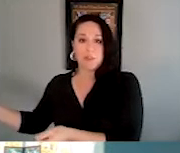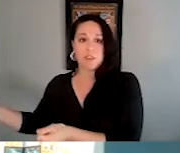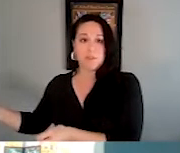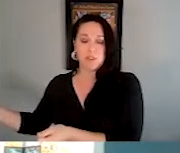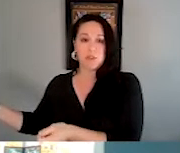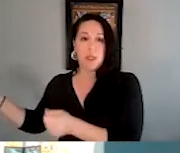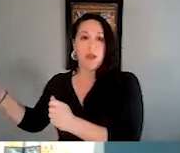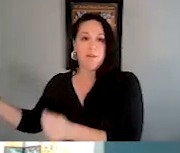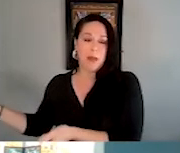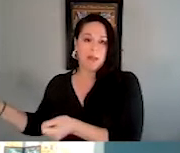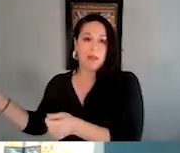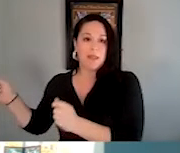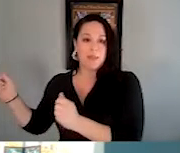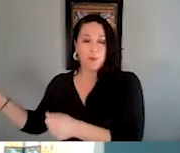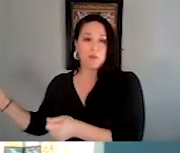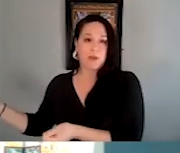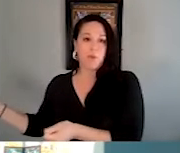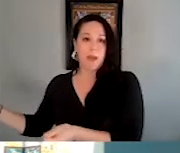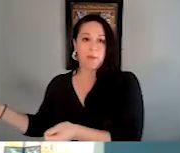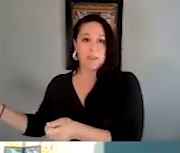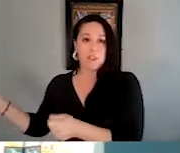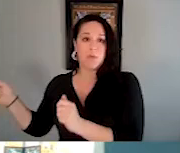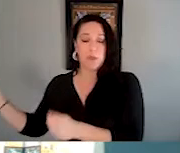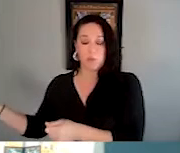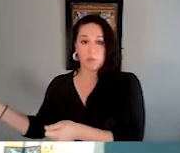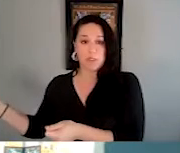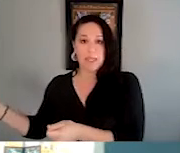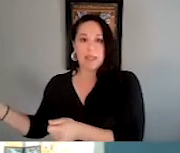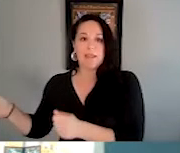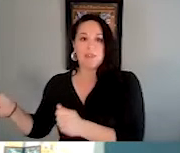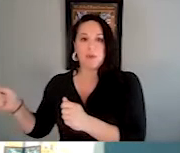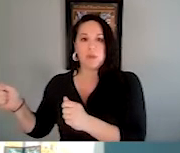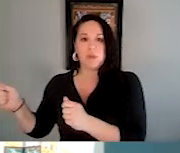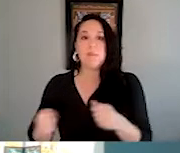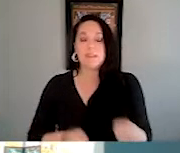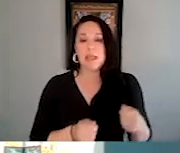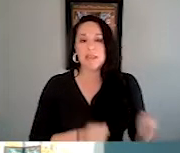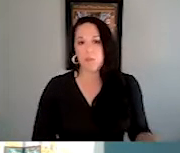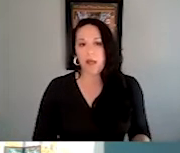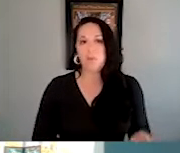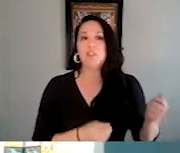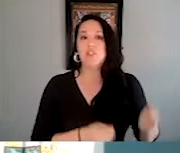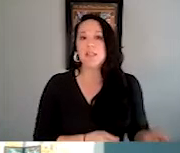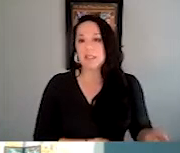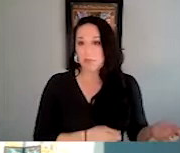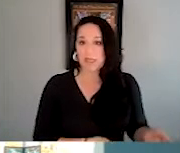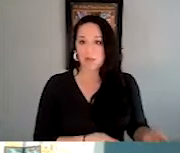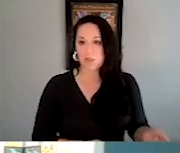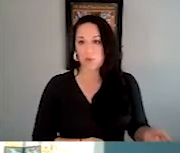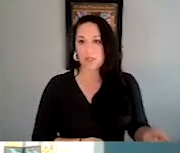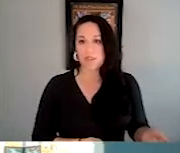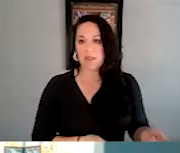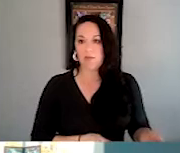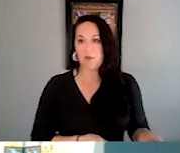ability to reduce substance use among that 12 to 24 population with opioids. And so this can be done and done well. We just need to be